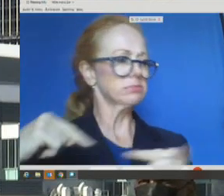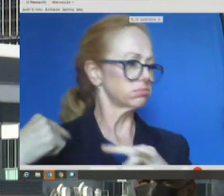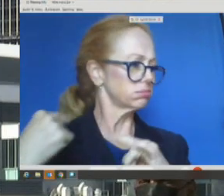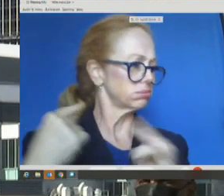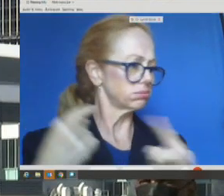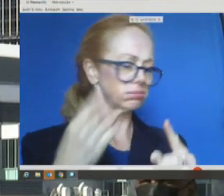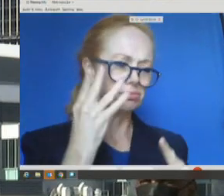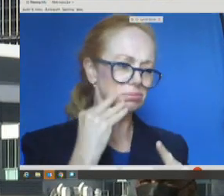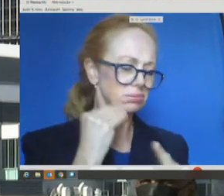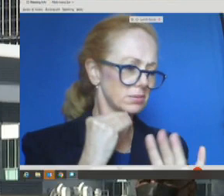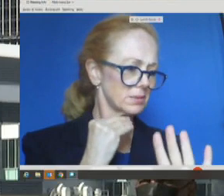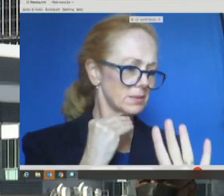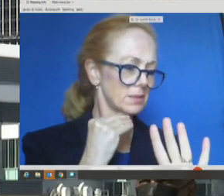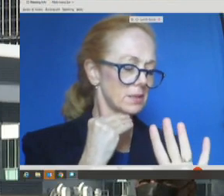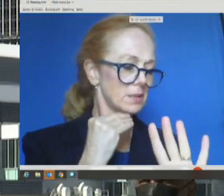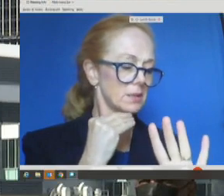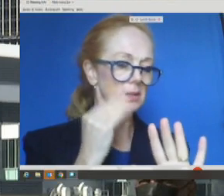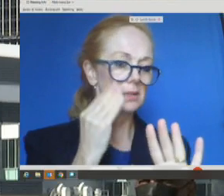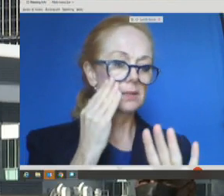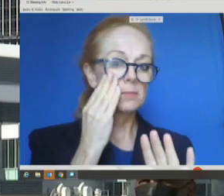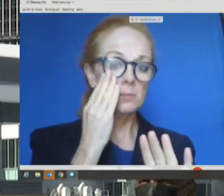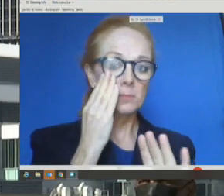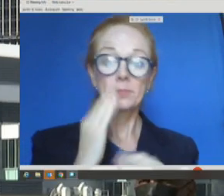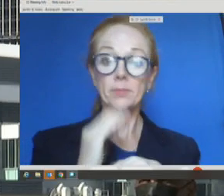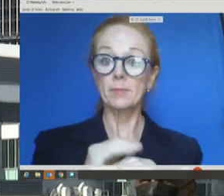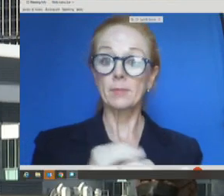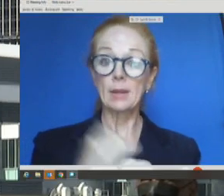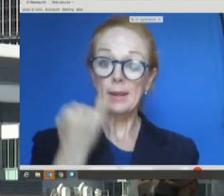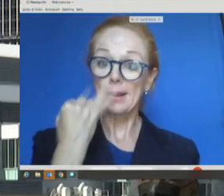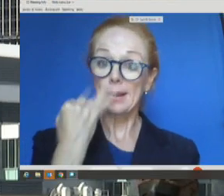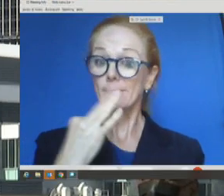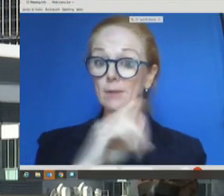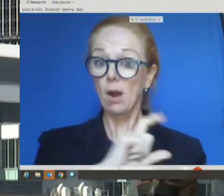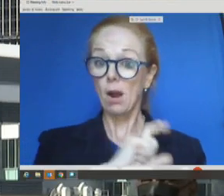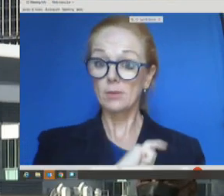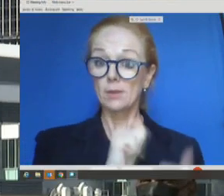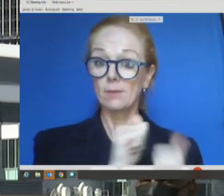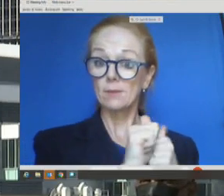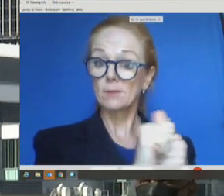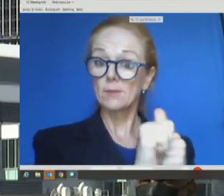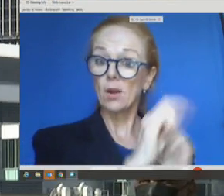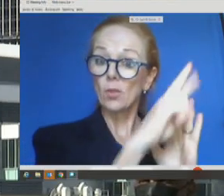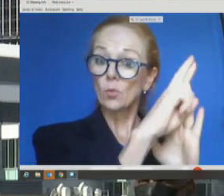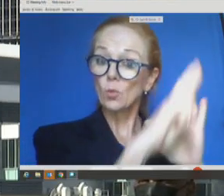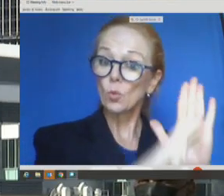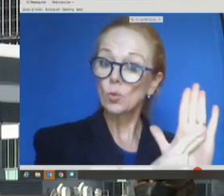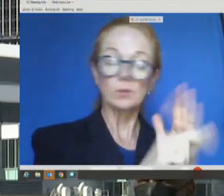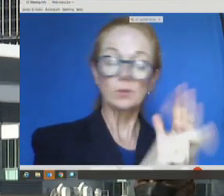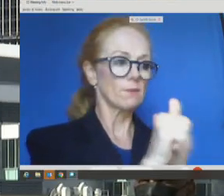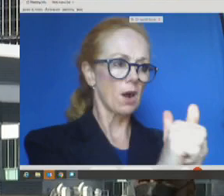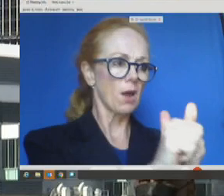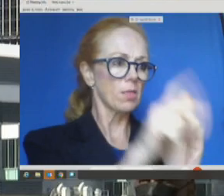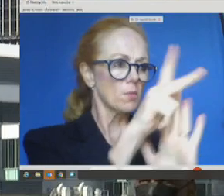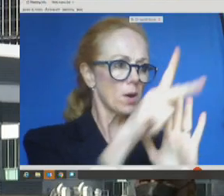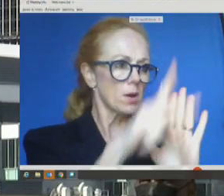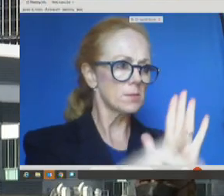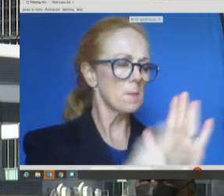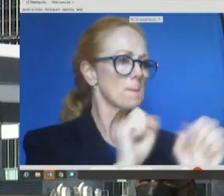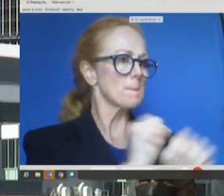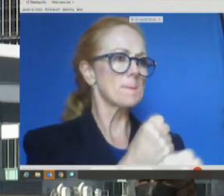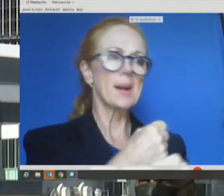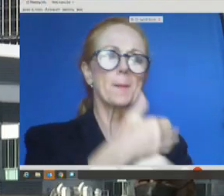know that had the officers followed policy and made better decisions, there may have been a different